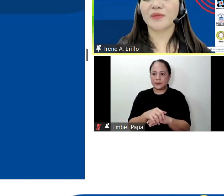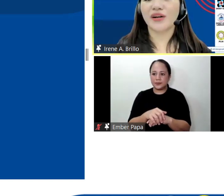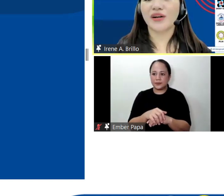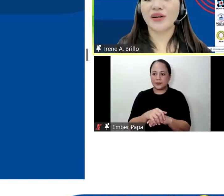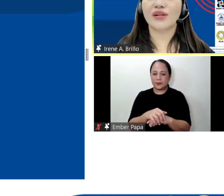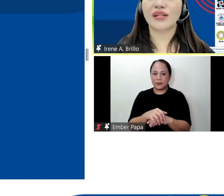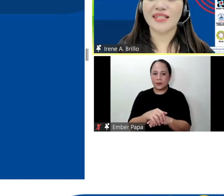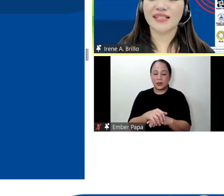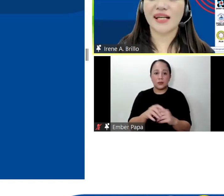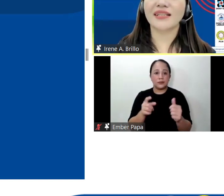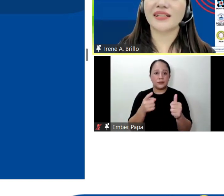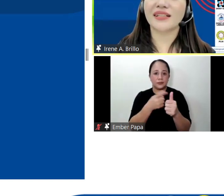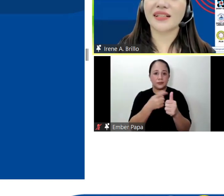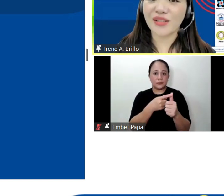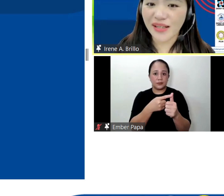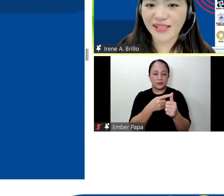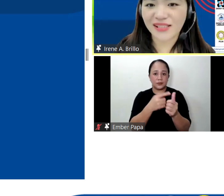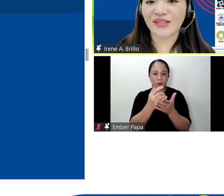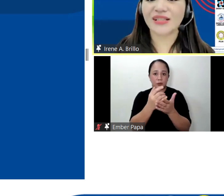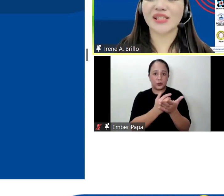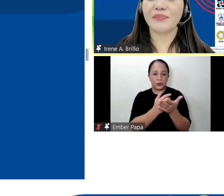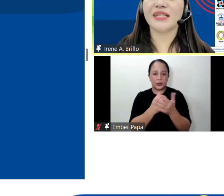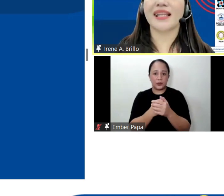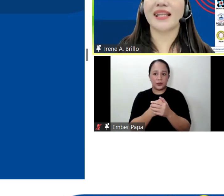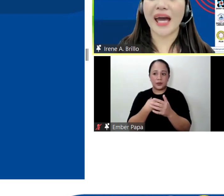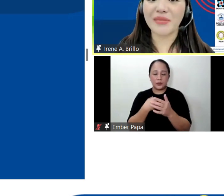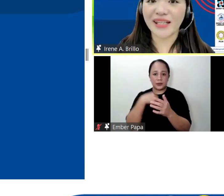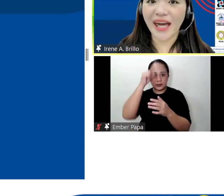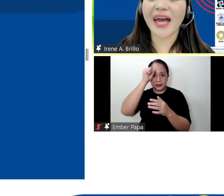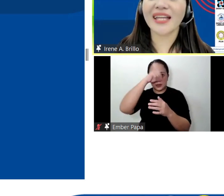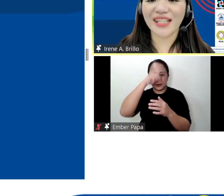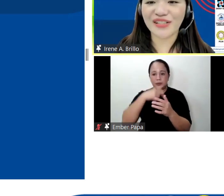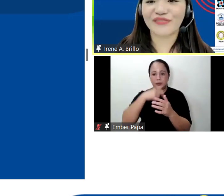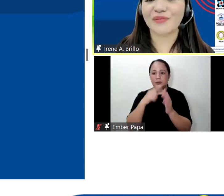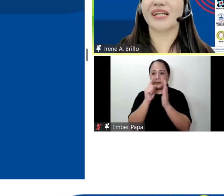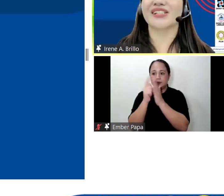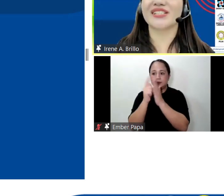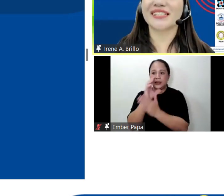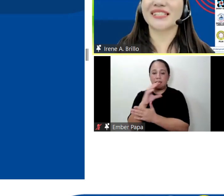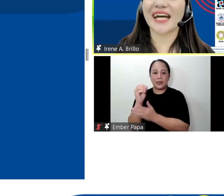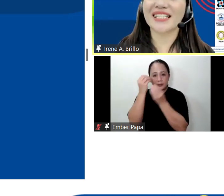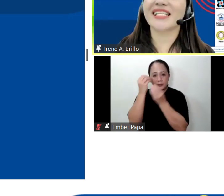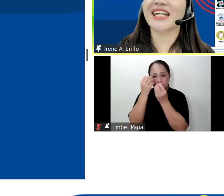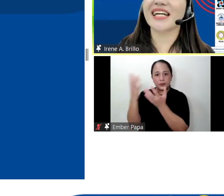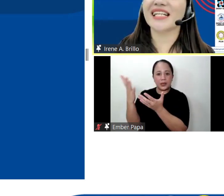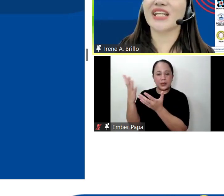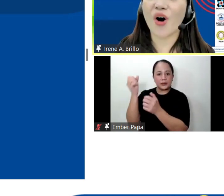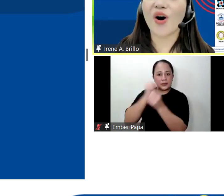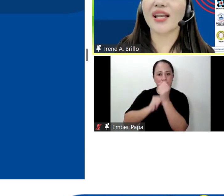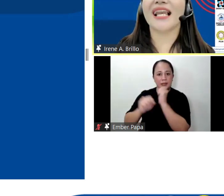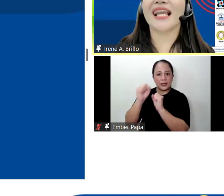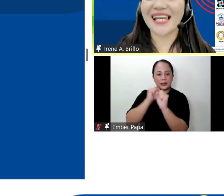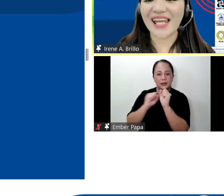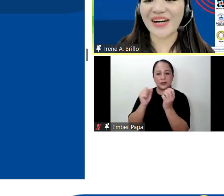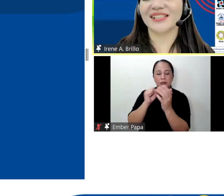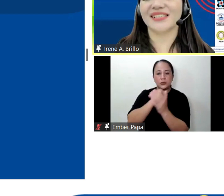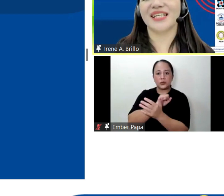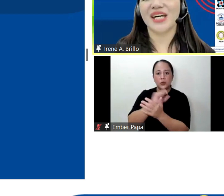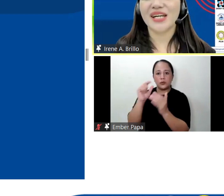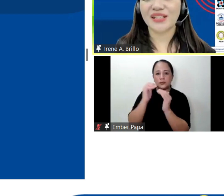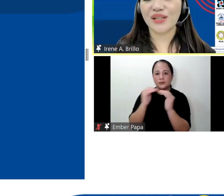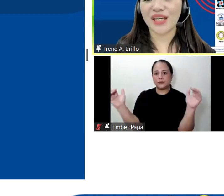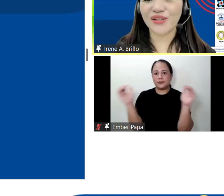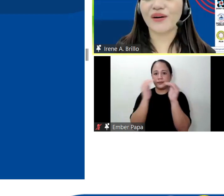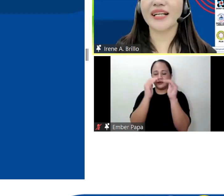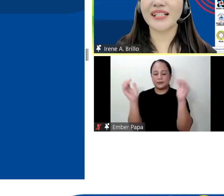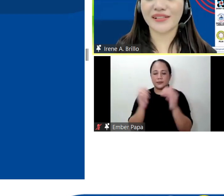of the priority courses under the DOST scholarship is Library and Information Science in all levels.